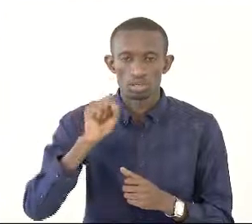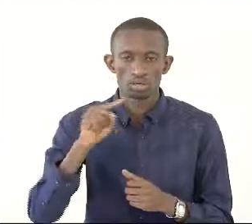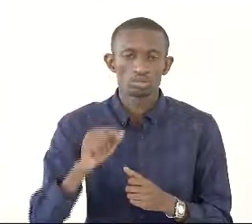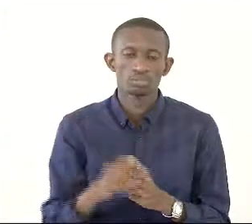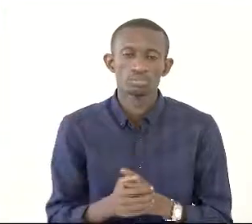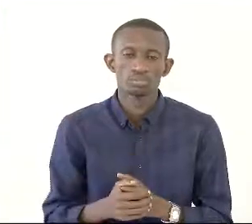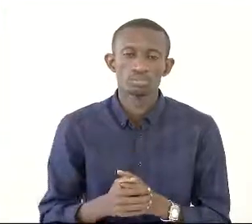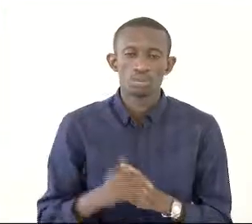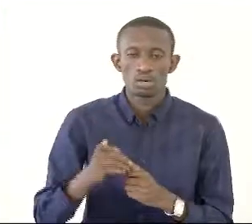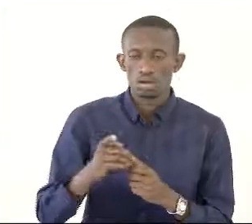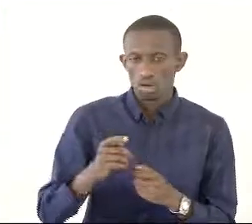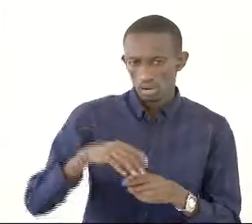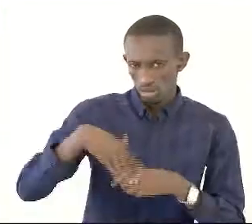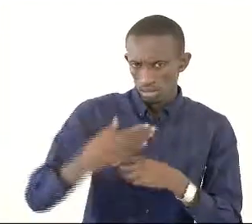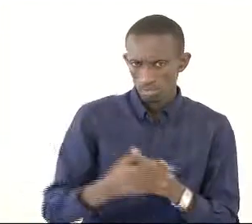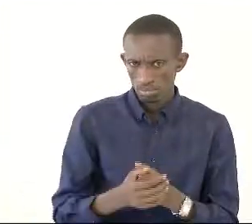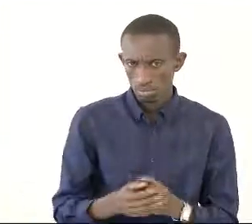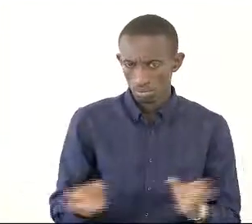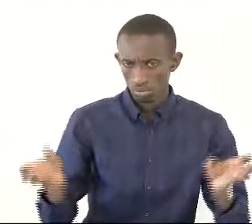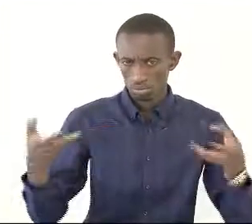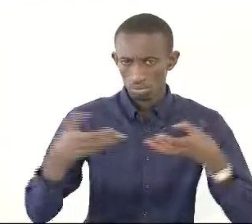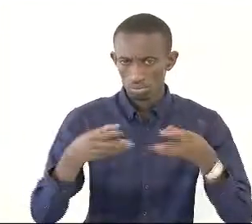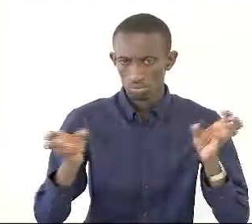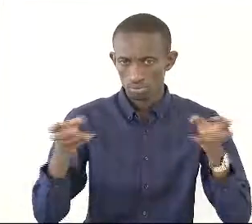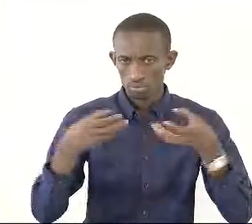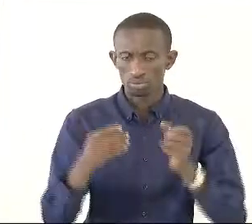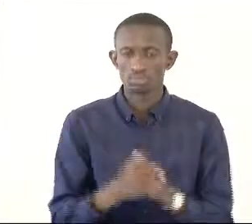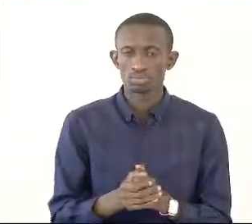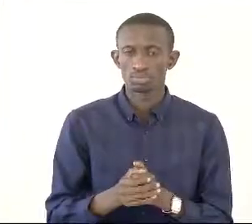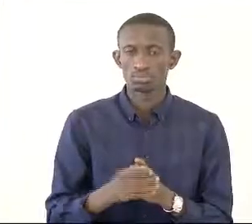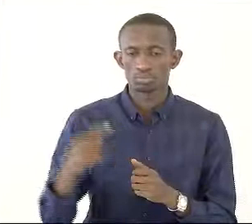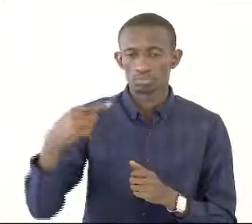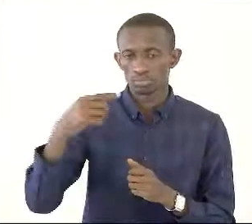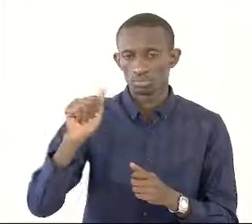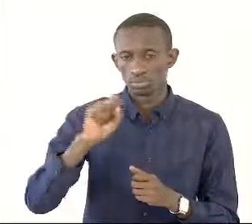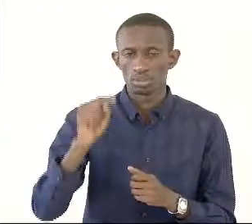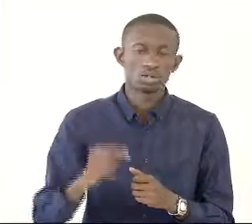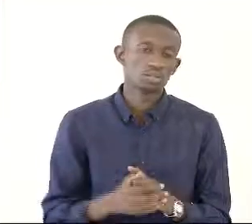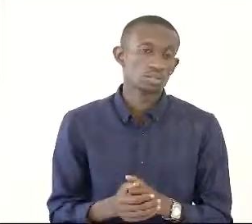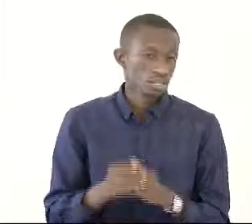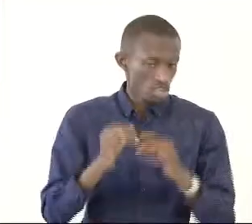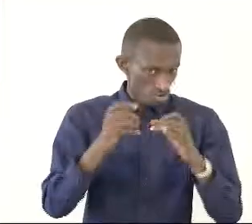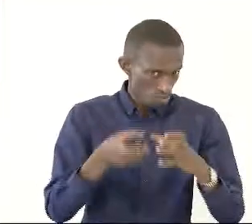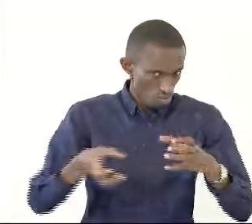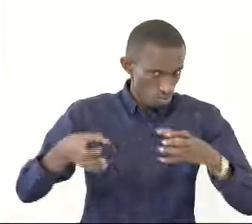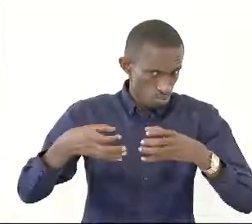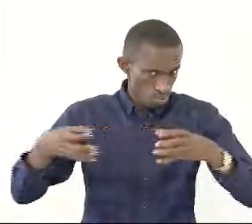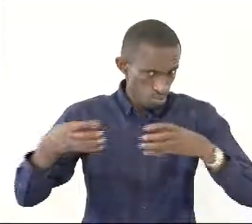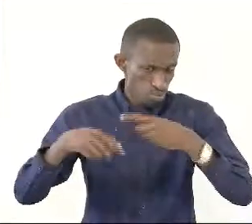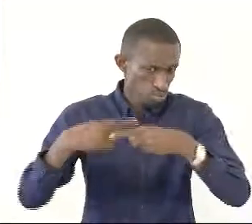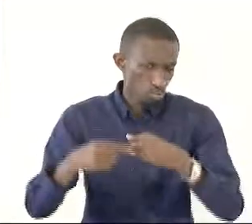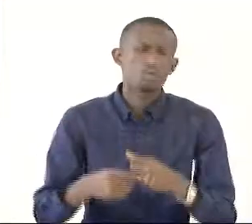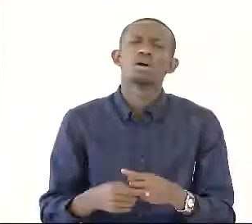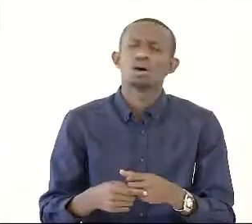there will be a collision of the gas. And the more collision is going now to produce more and more charges, more and